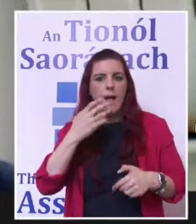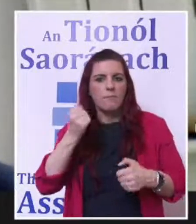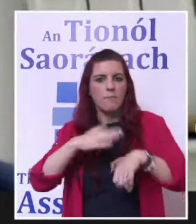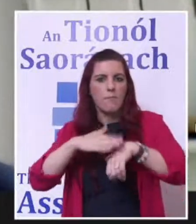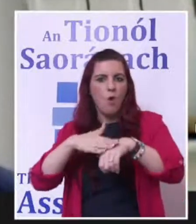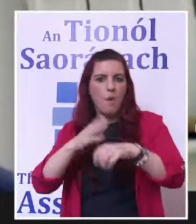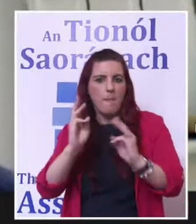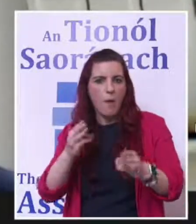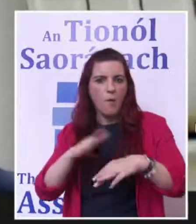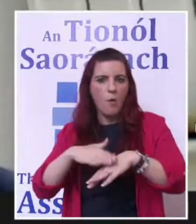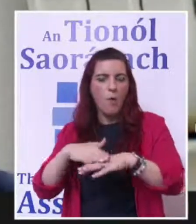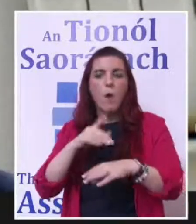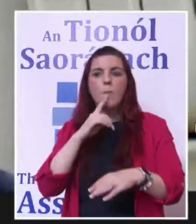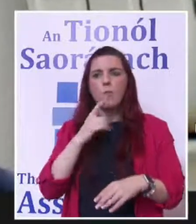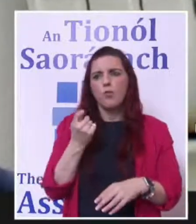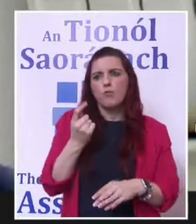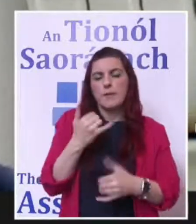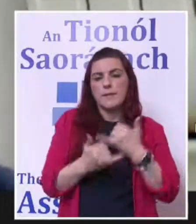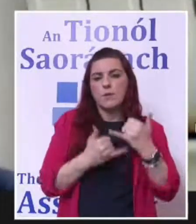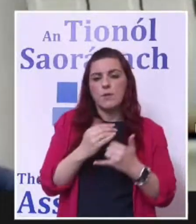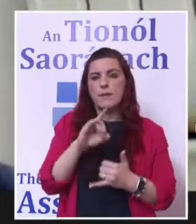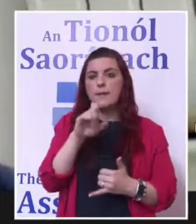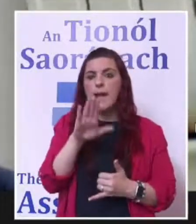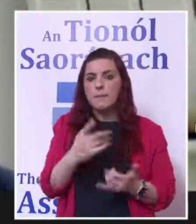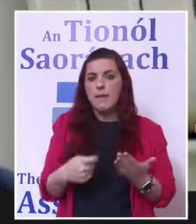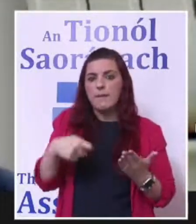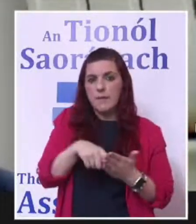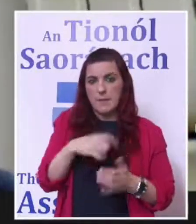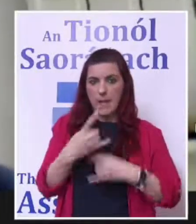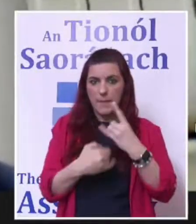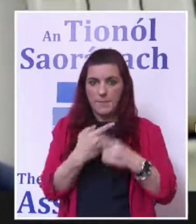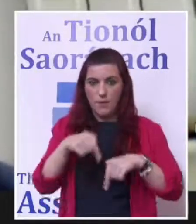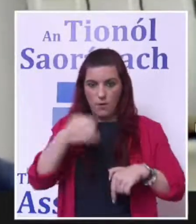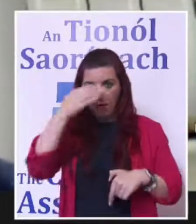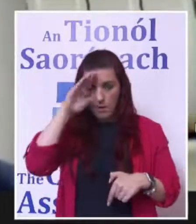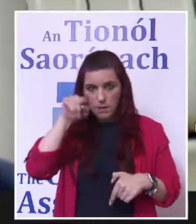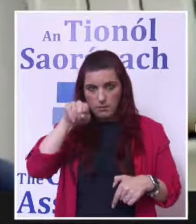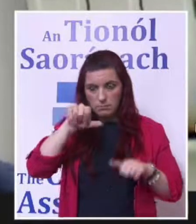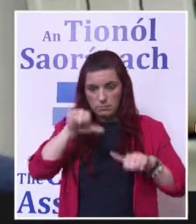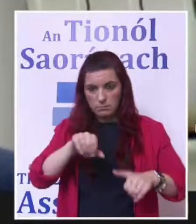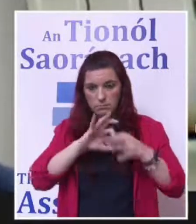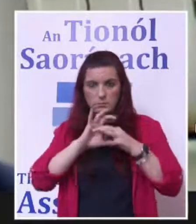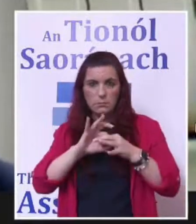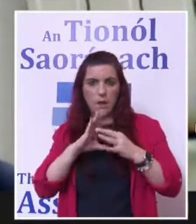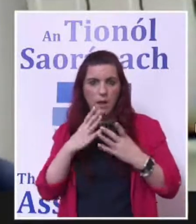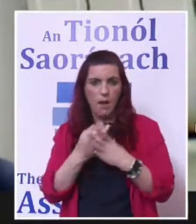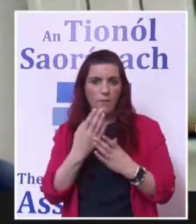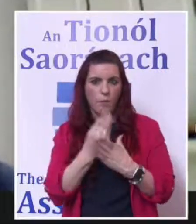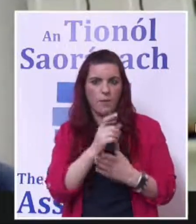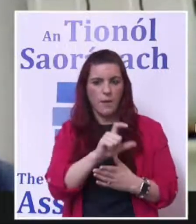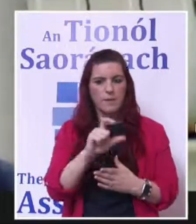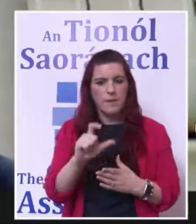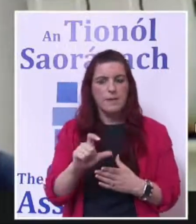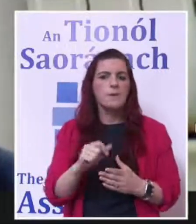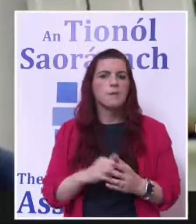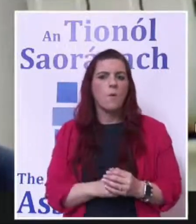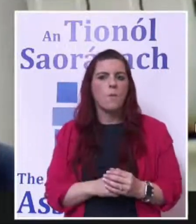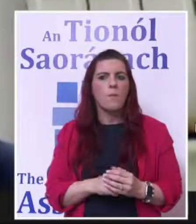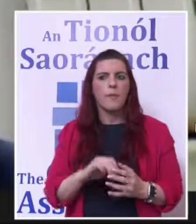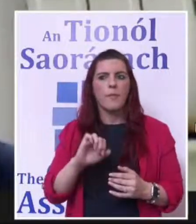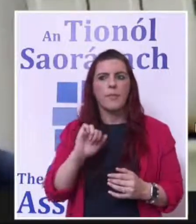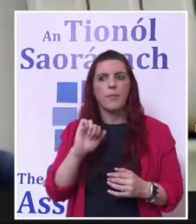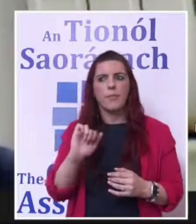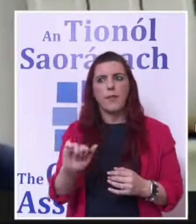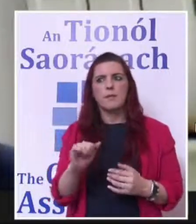capital investment, that is now the case in Ireland. Indeed, Breed mentioned that Limerick City and County Council is in receipt of